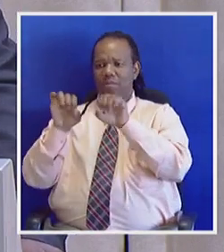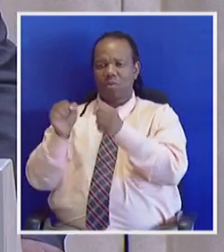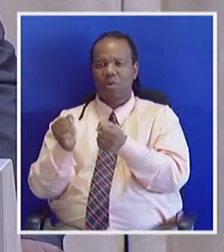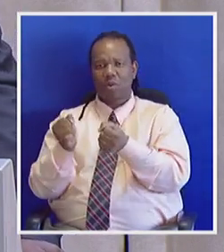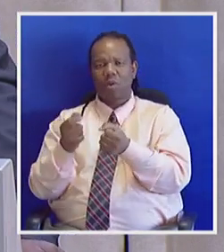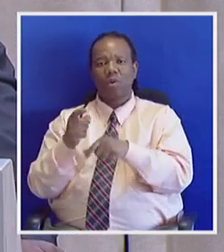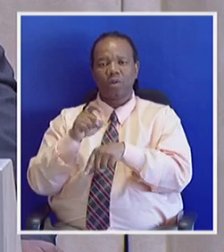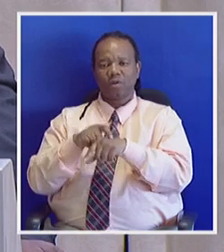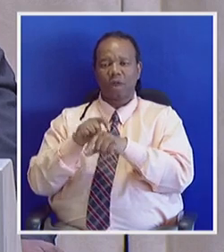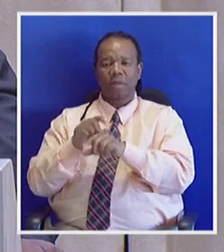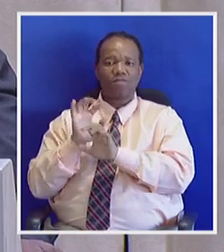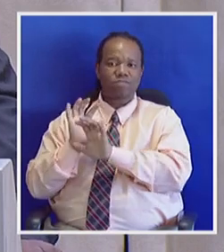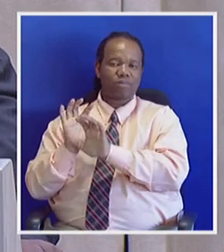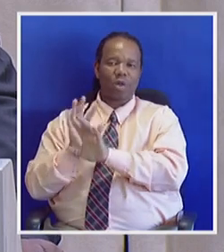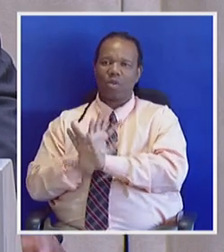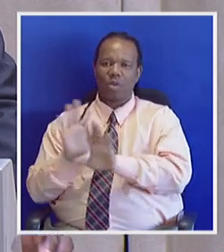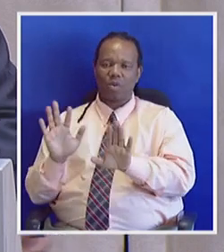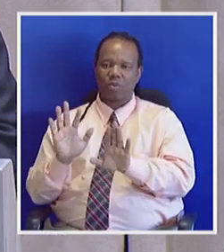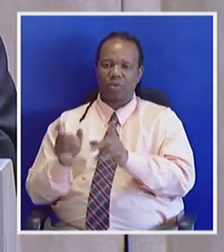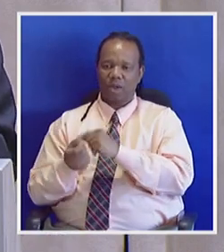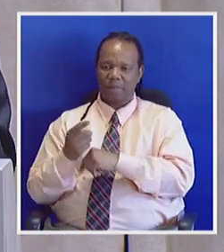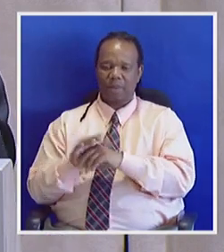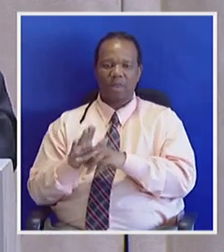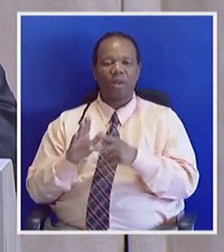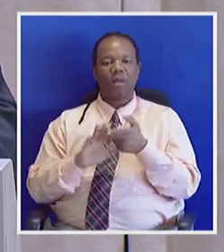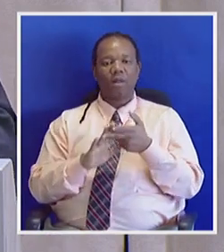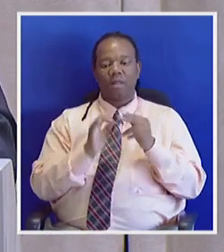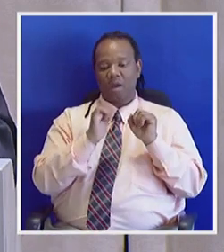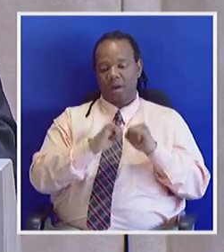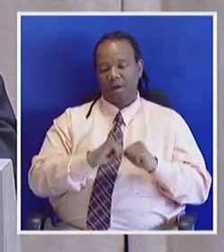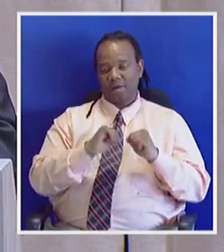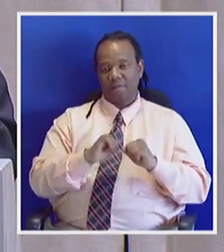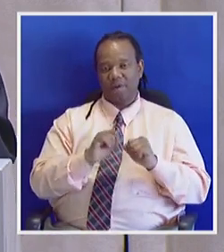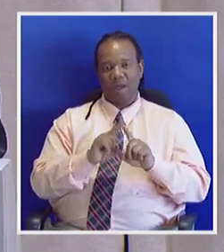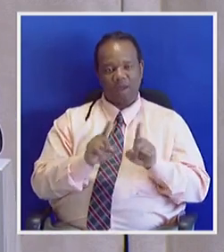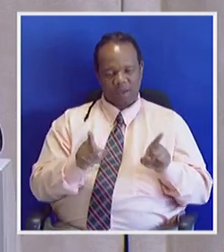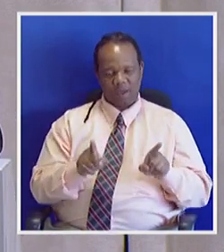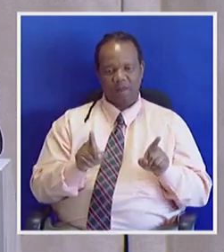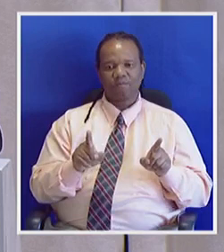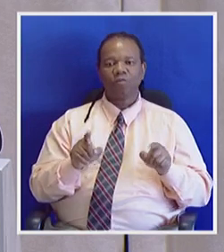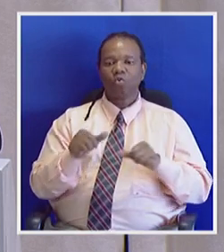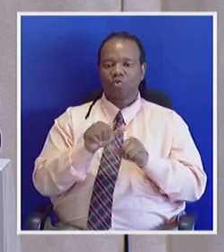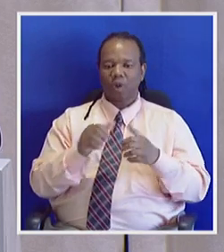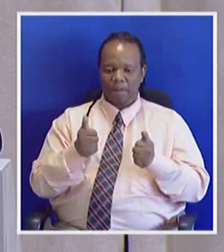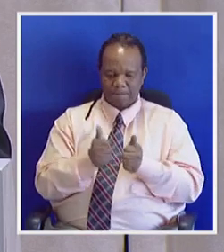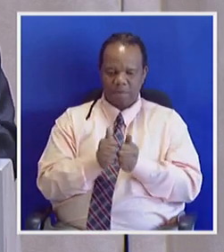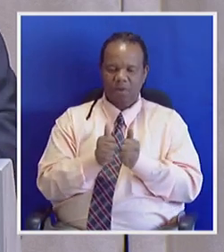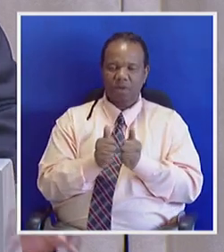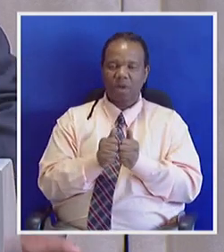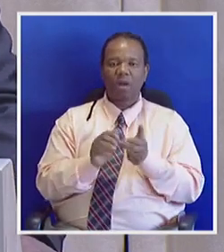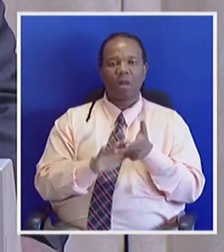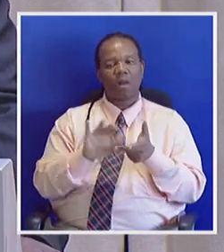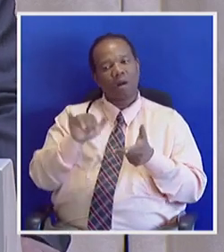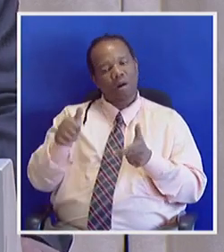industrial action. The accord also seeks to improve the capacity of the social partners and other